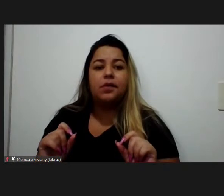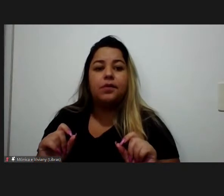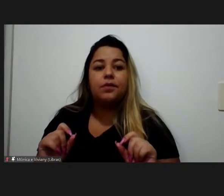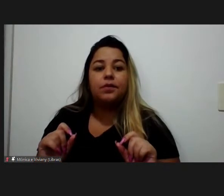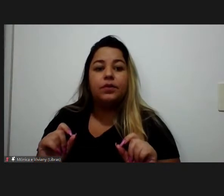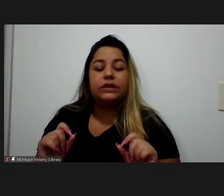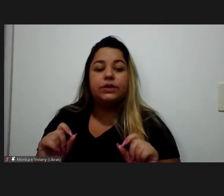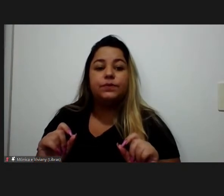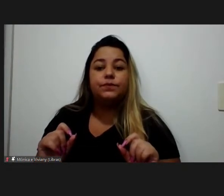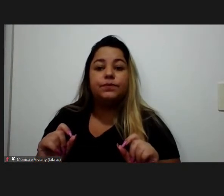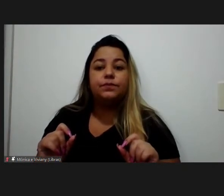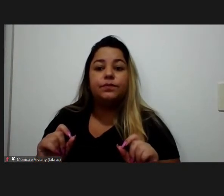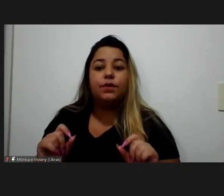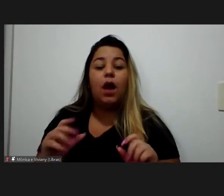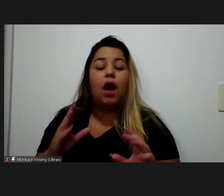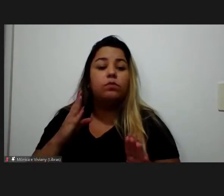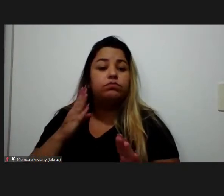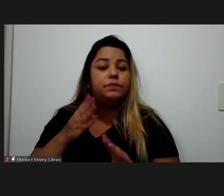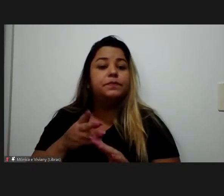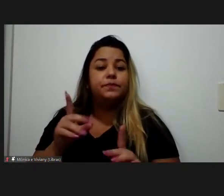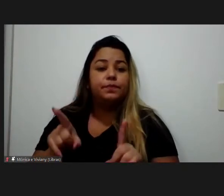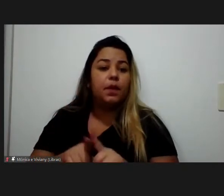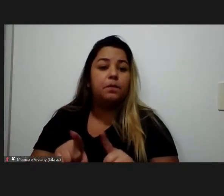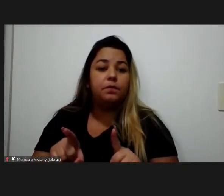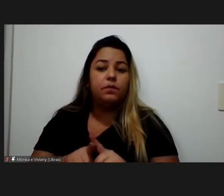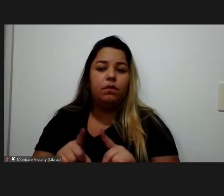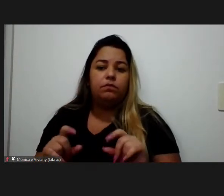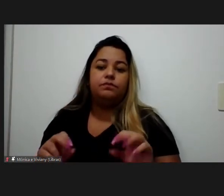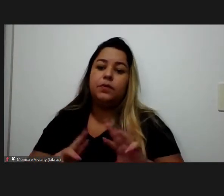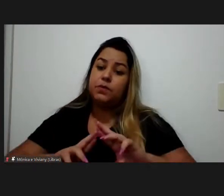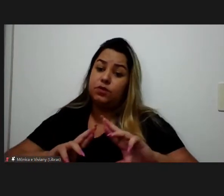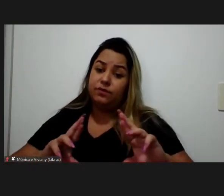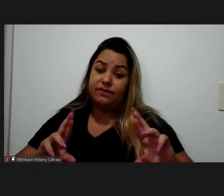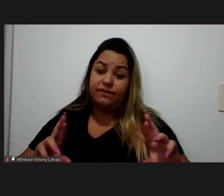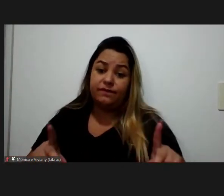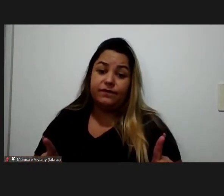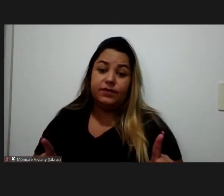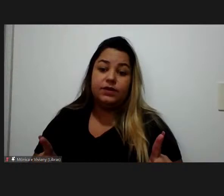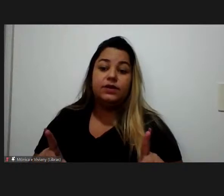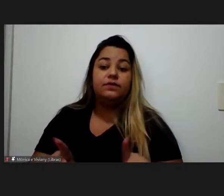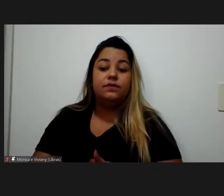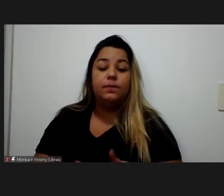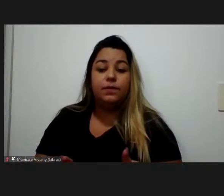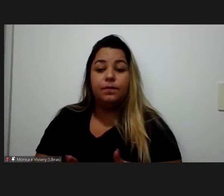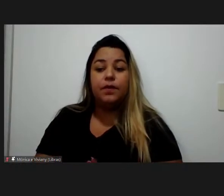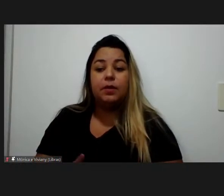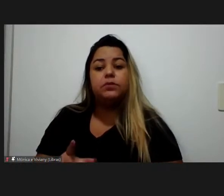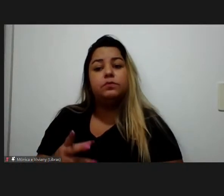current plan in a way that shows goals,